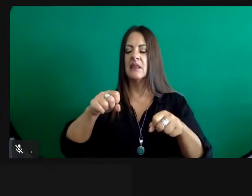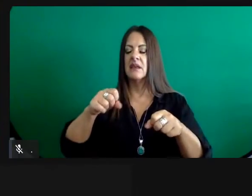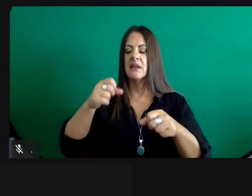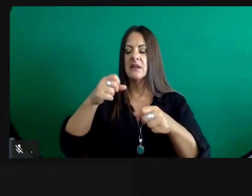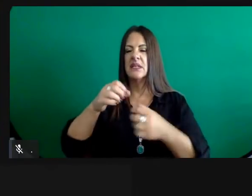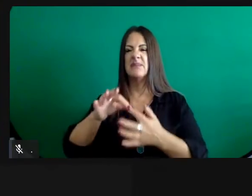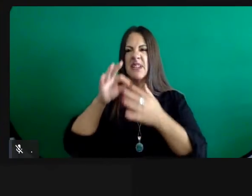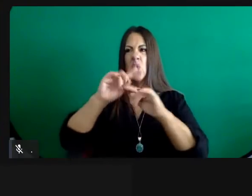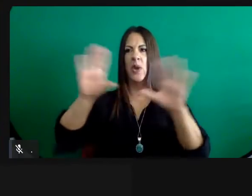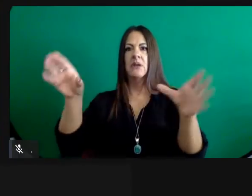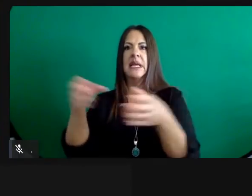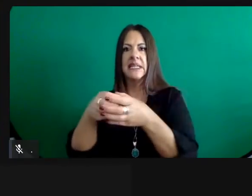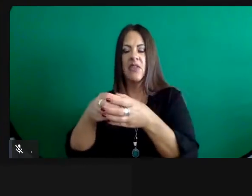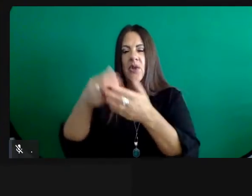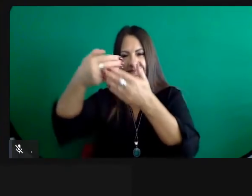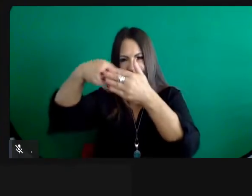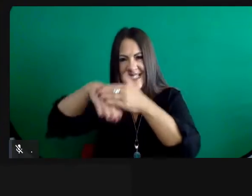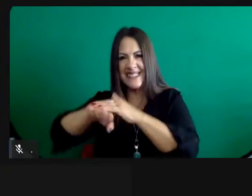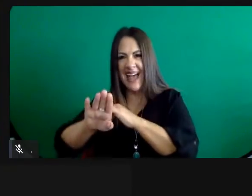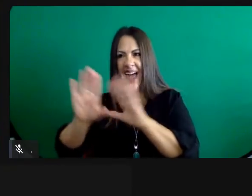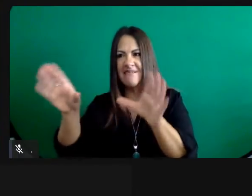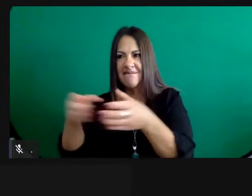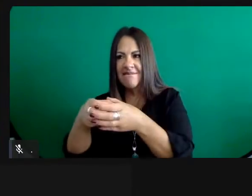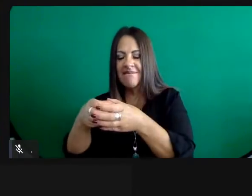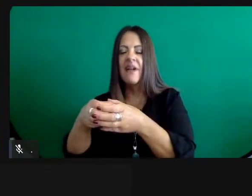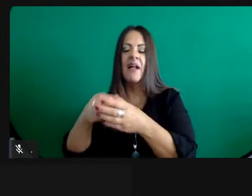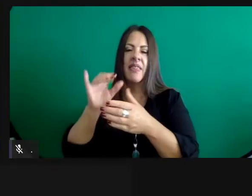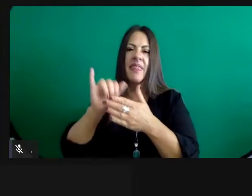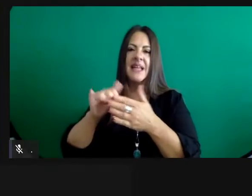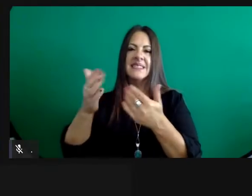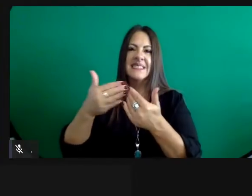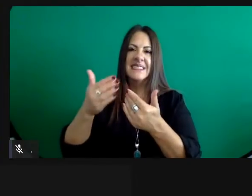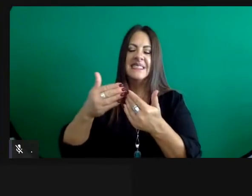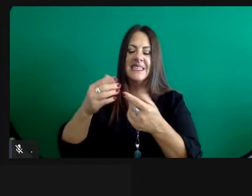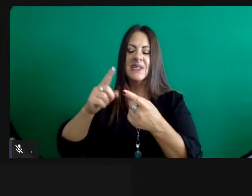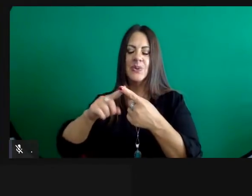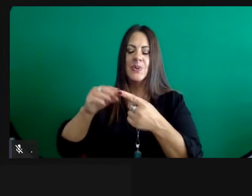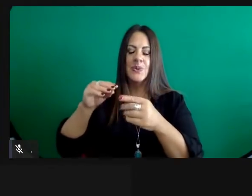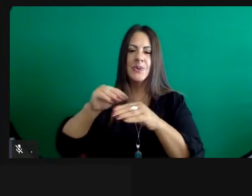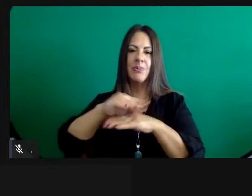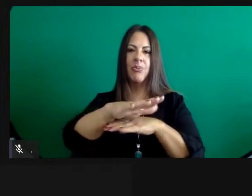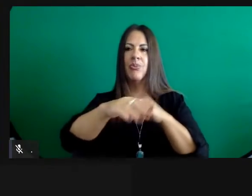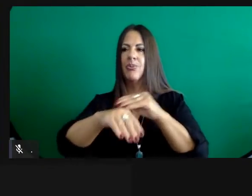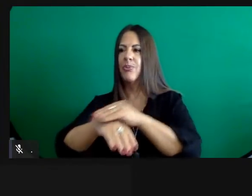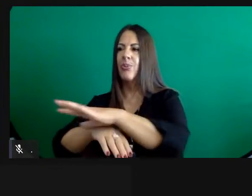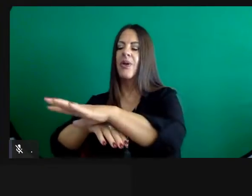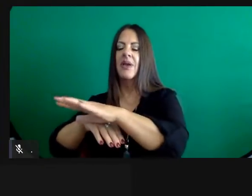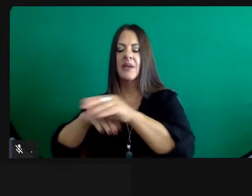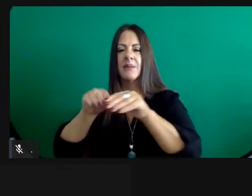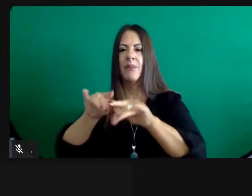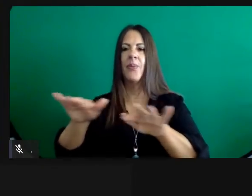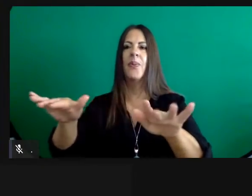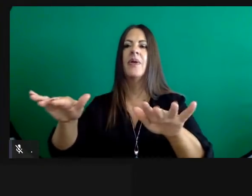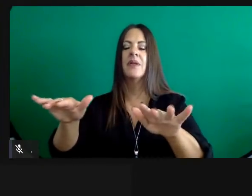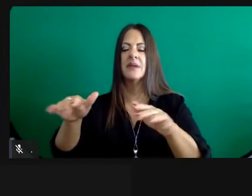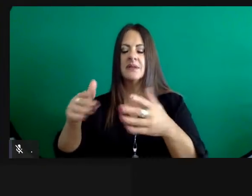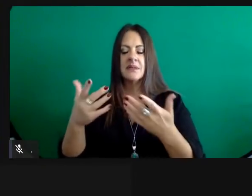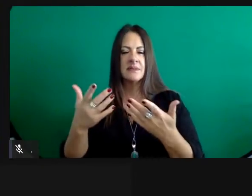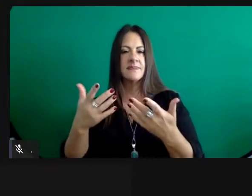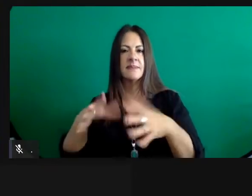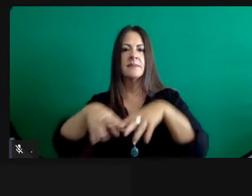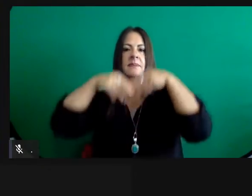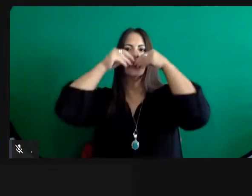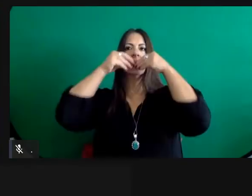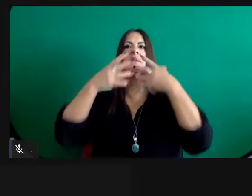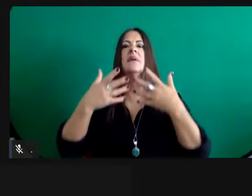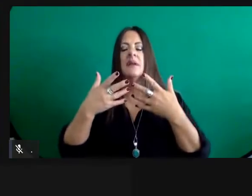than outdoors from a transmission risk perspective. Having fresh air circulating reduces those risks. So you can apply all of